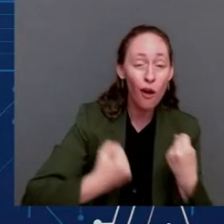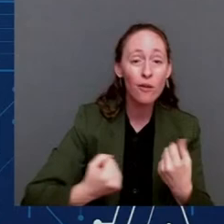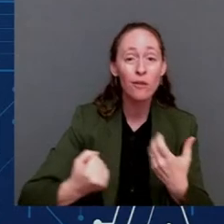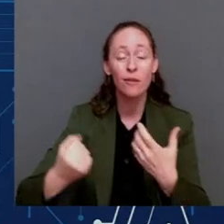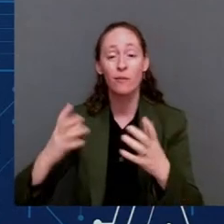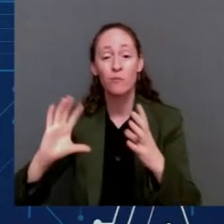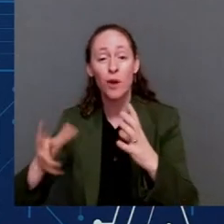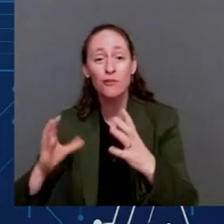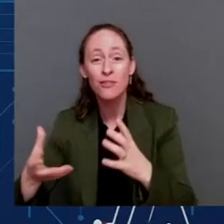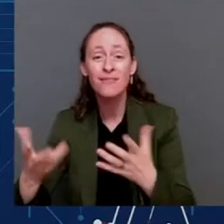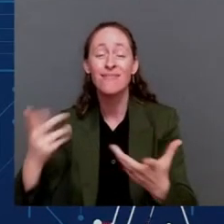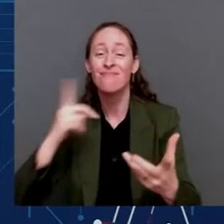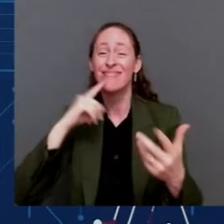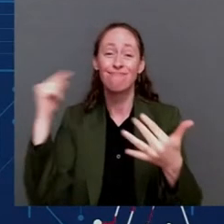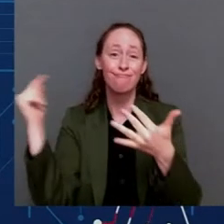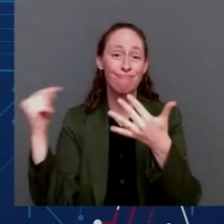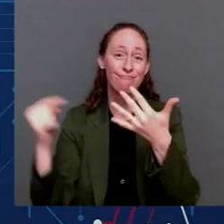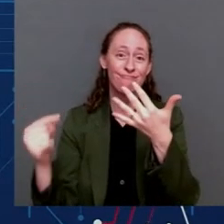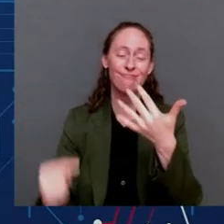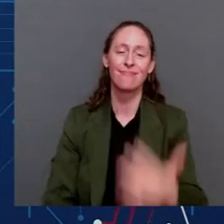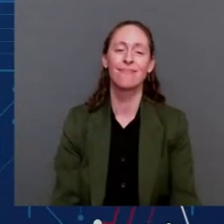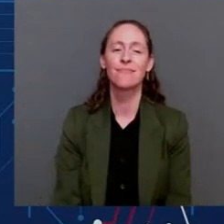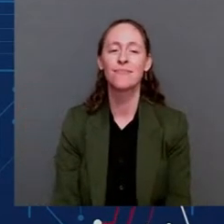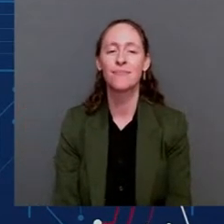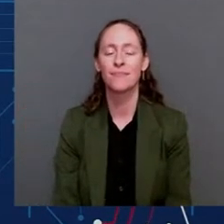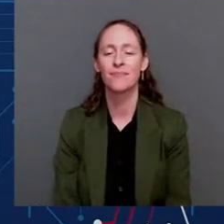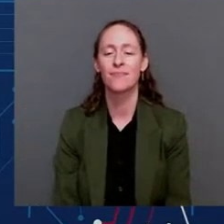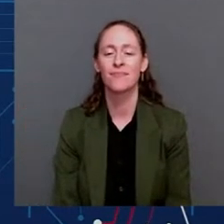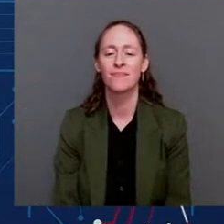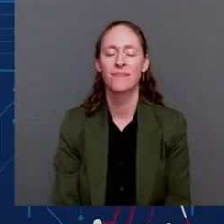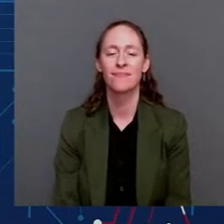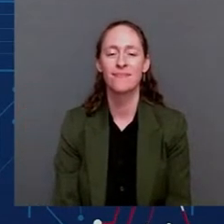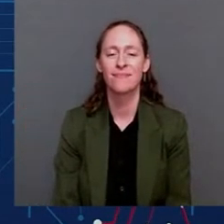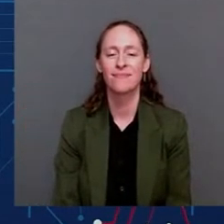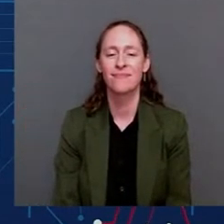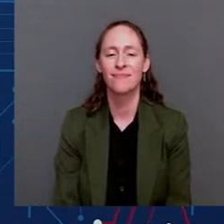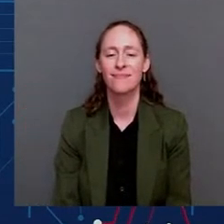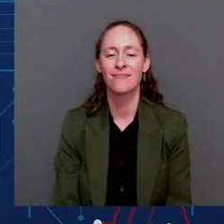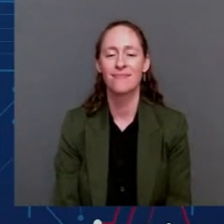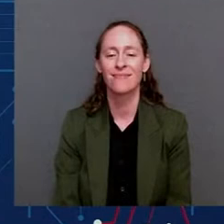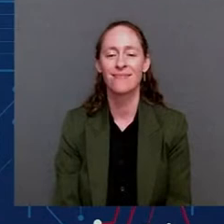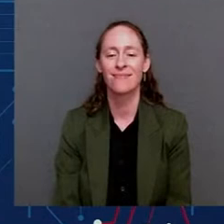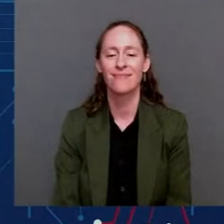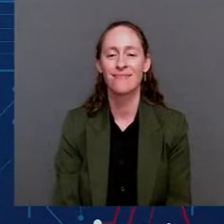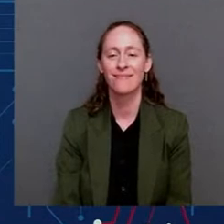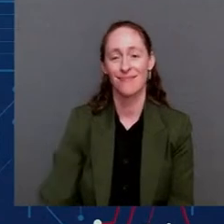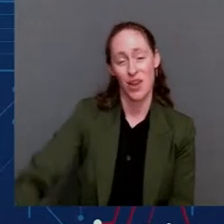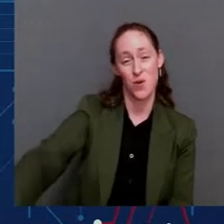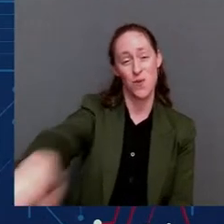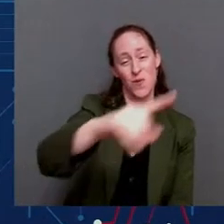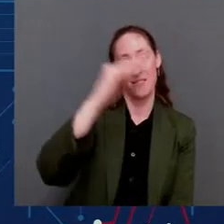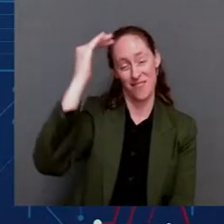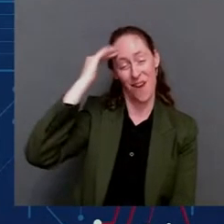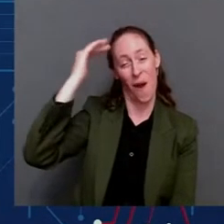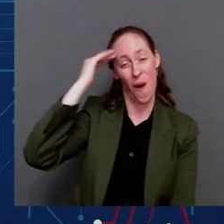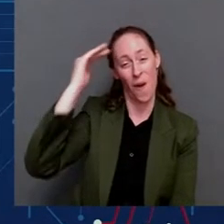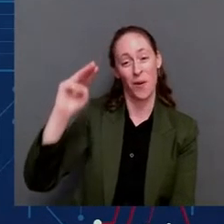Everyone already knows that Michiganders make the best cars and trucks on the planet. Our legendary auto industry.